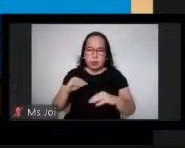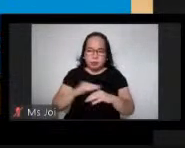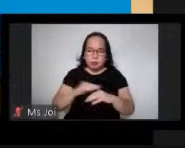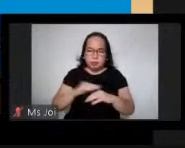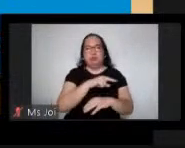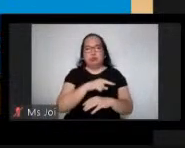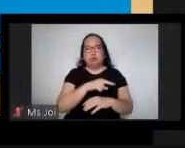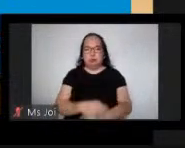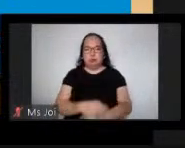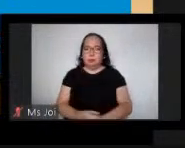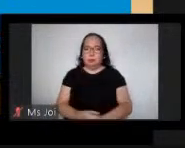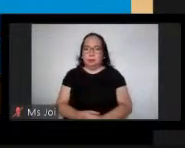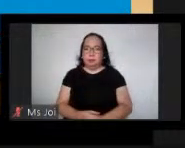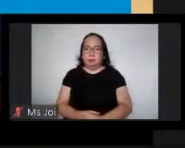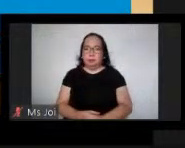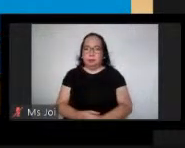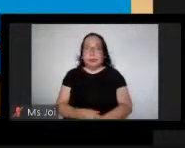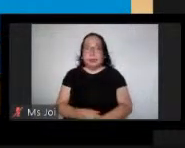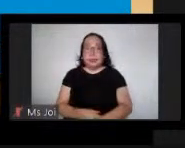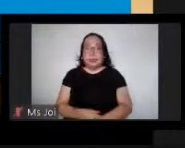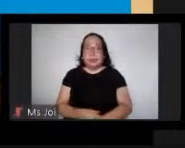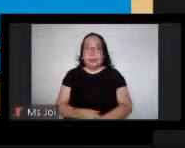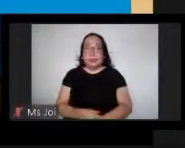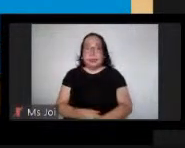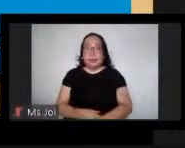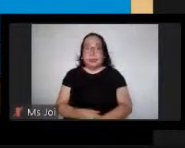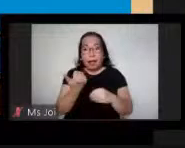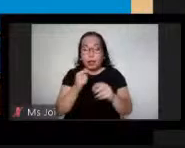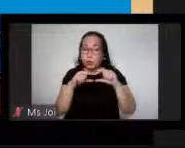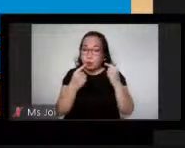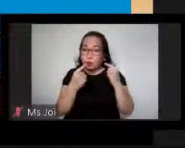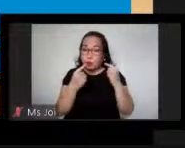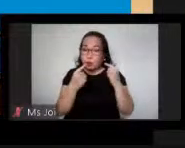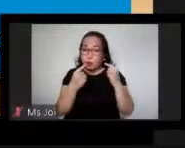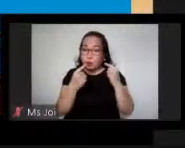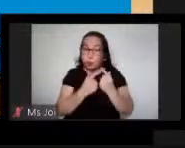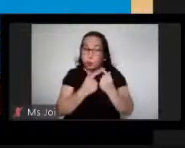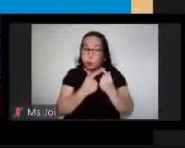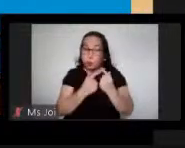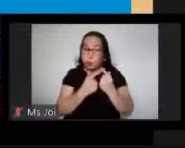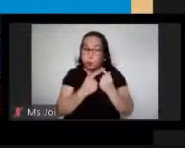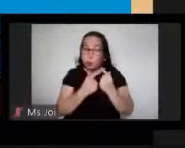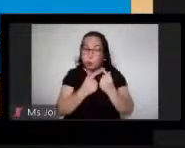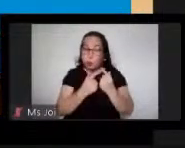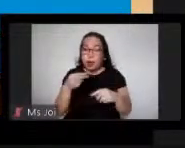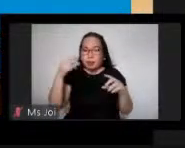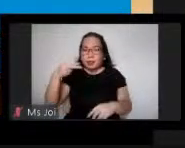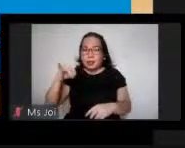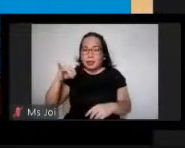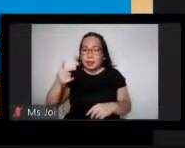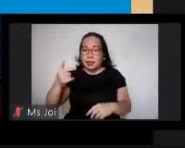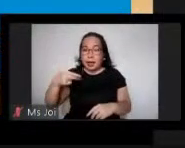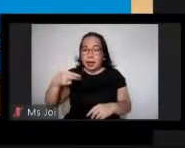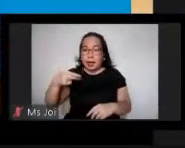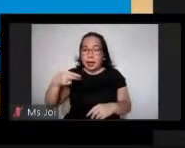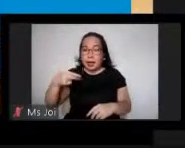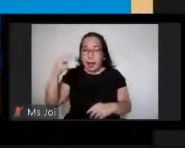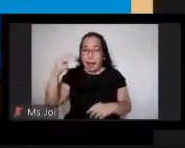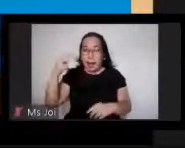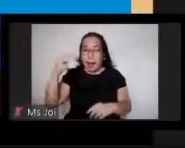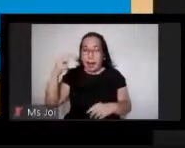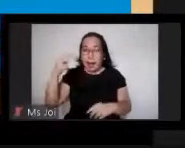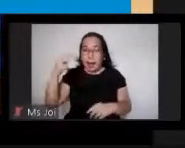So just a little more on this high. Wala po kasing pinipiling age group. 19, kahit pong mga